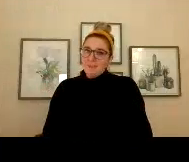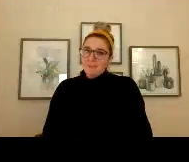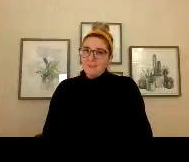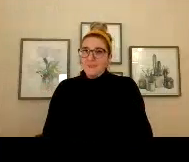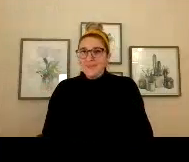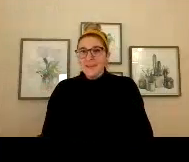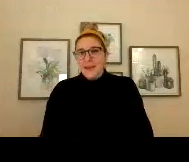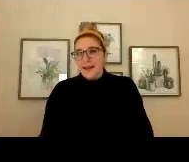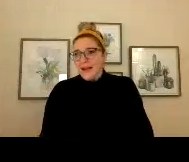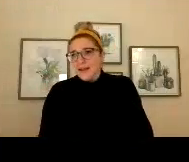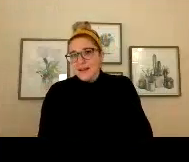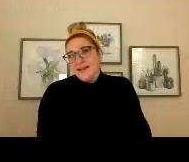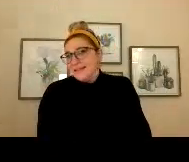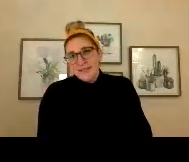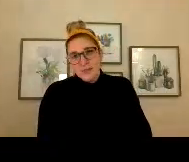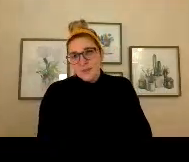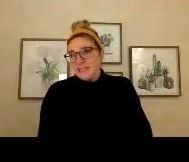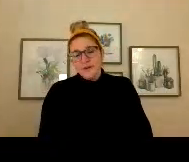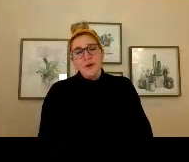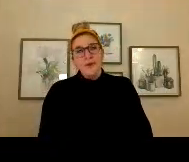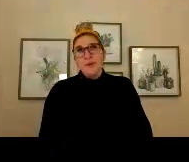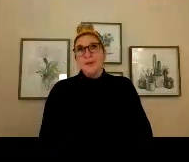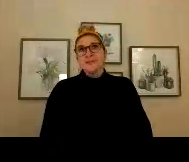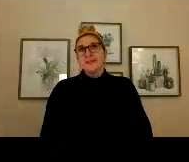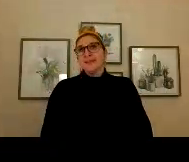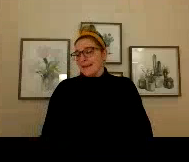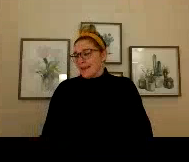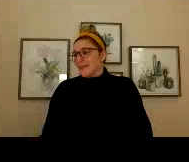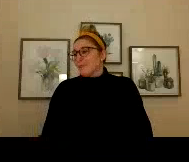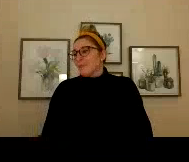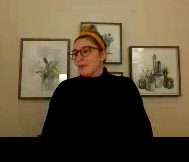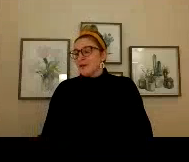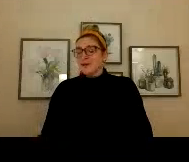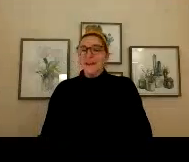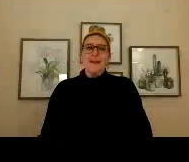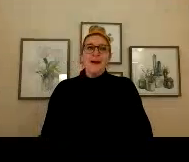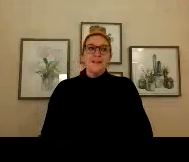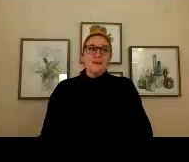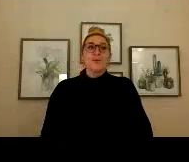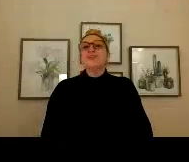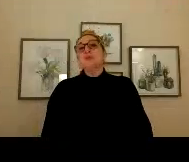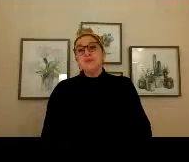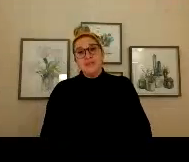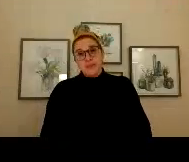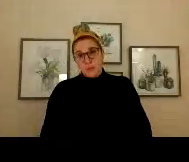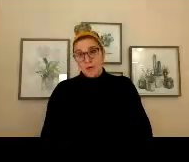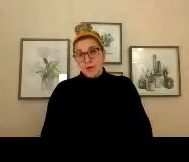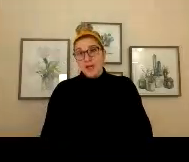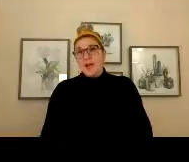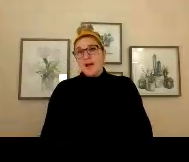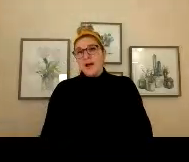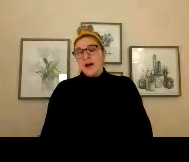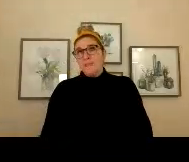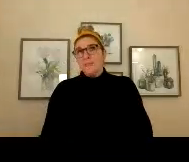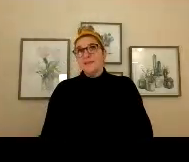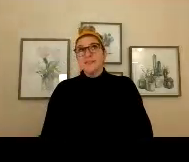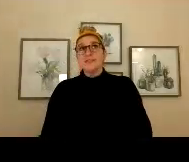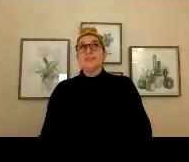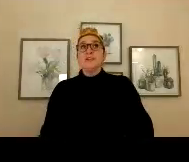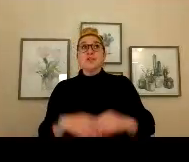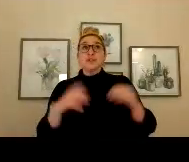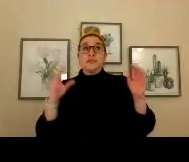Um, it's really difficult though, because the employer cannot like reduce their work.